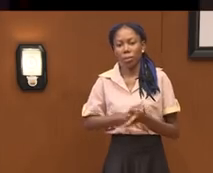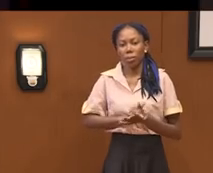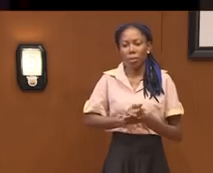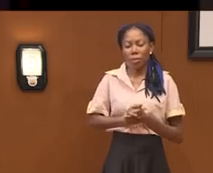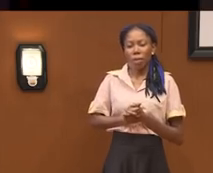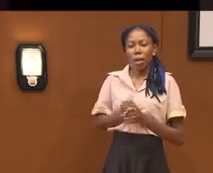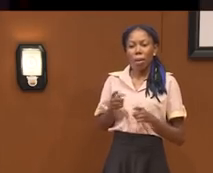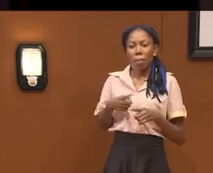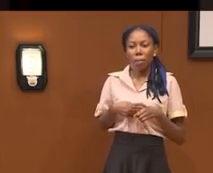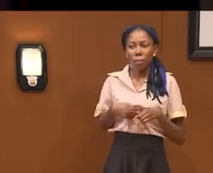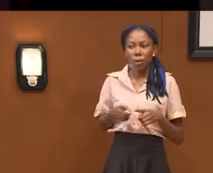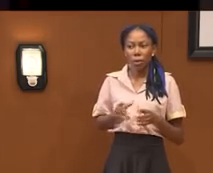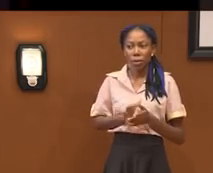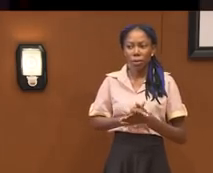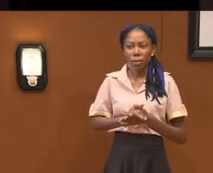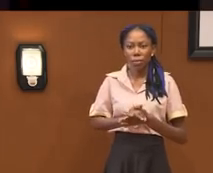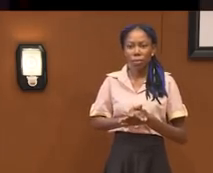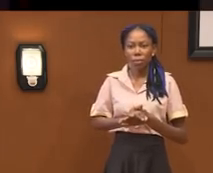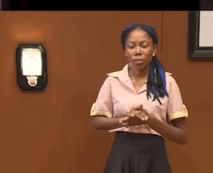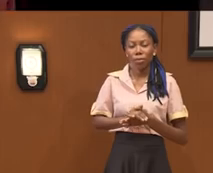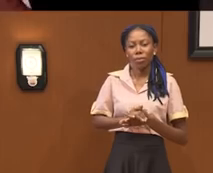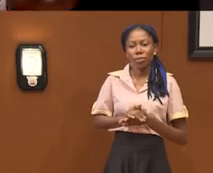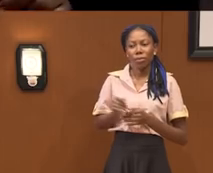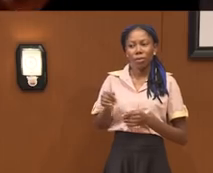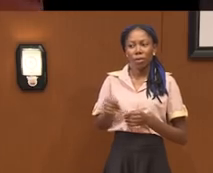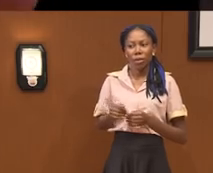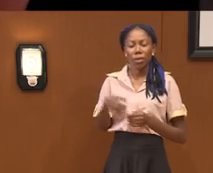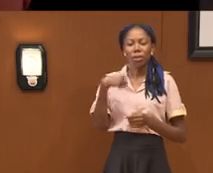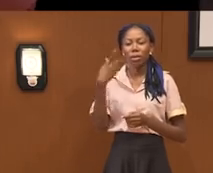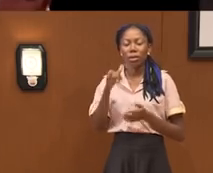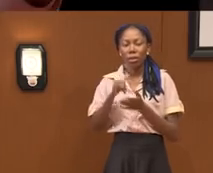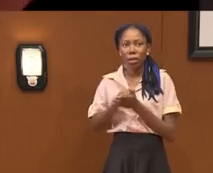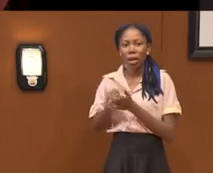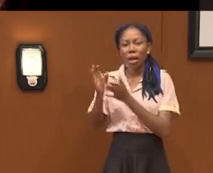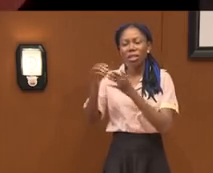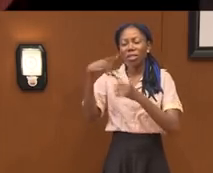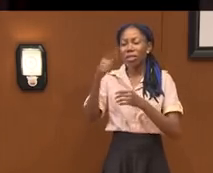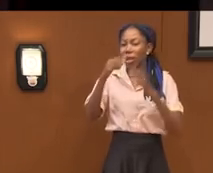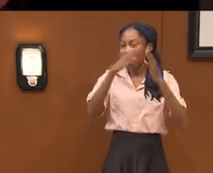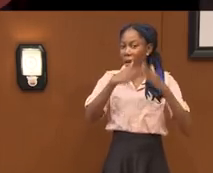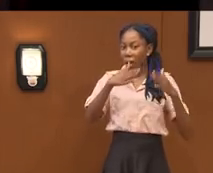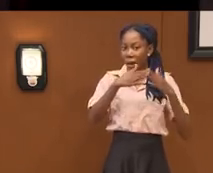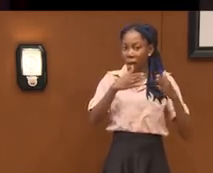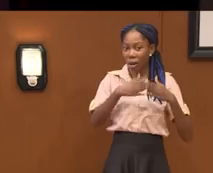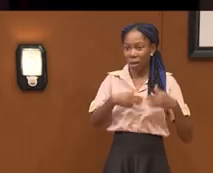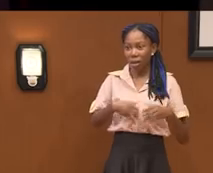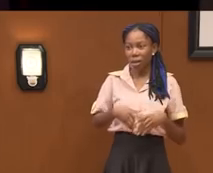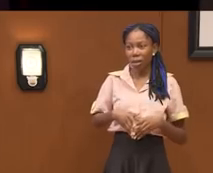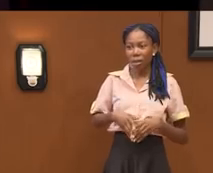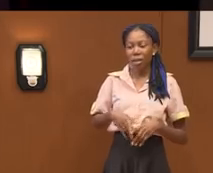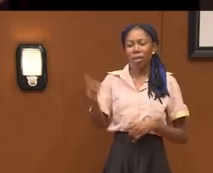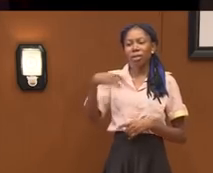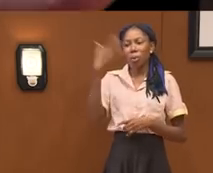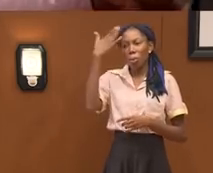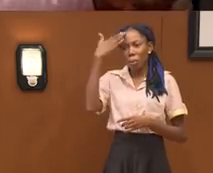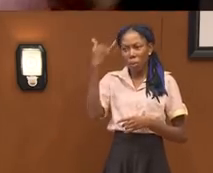But, mommy, your honor, man, this house, I spent more than almost 2 years' money to repay